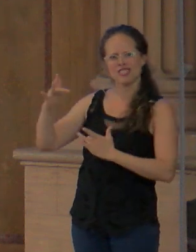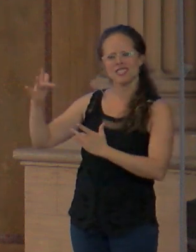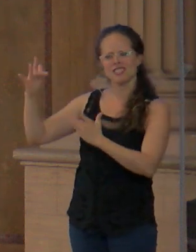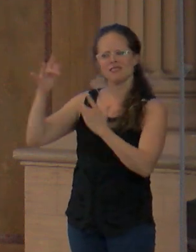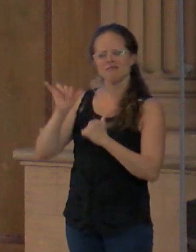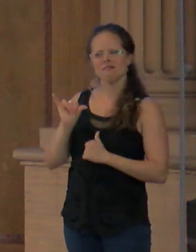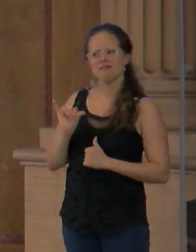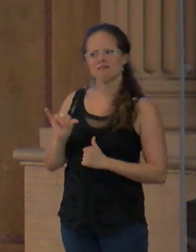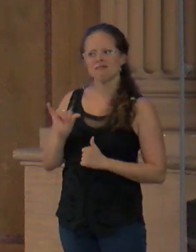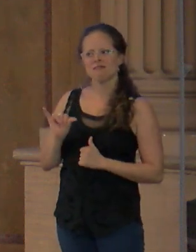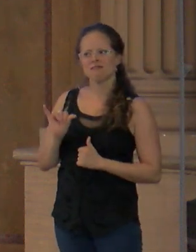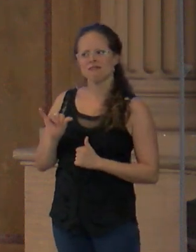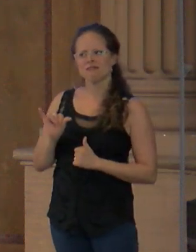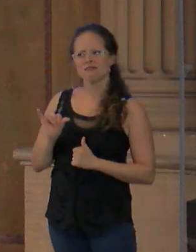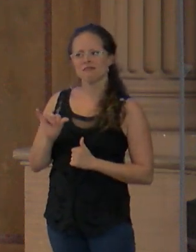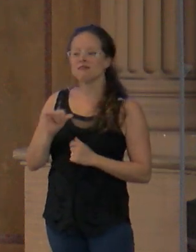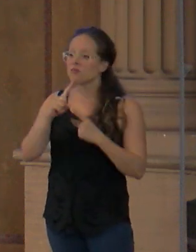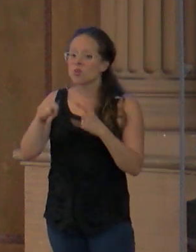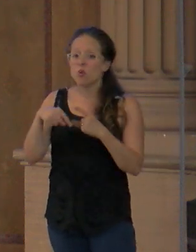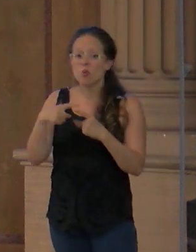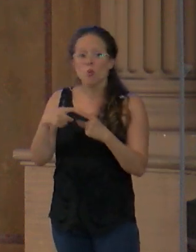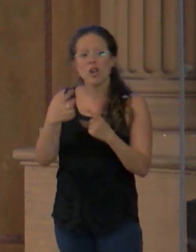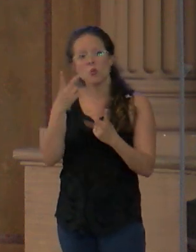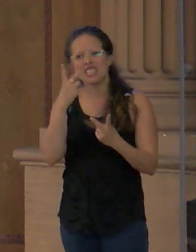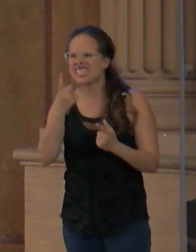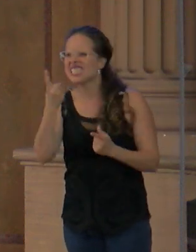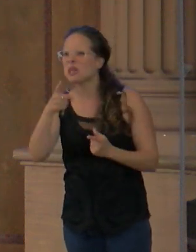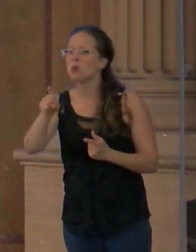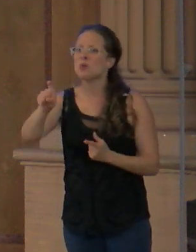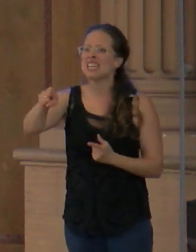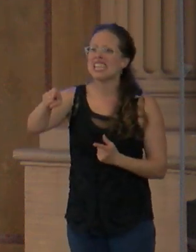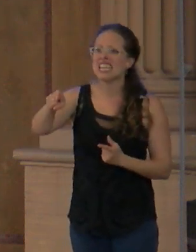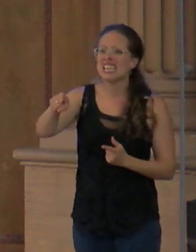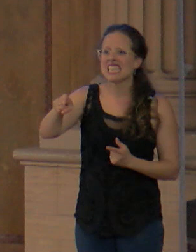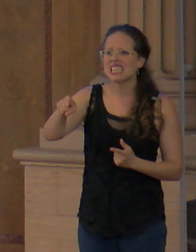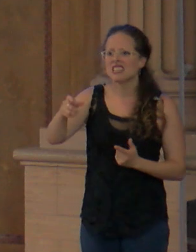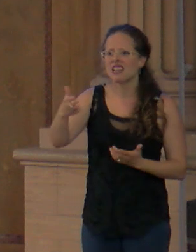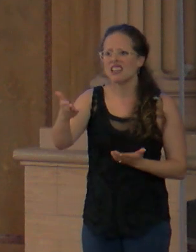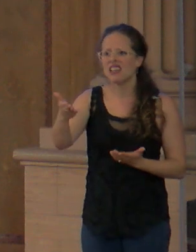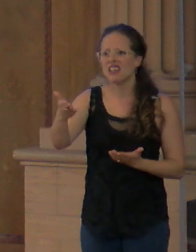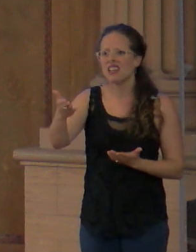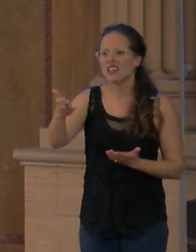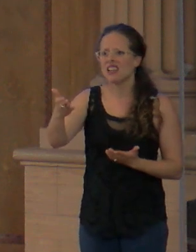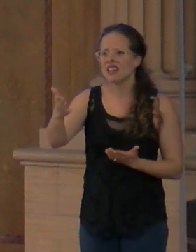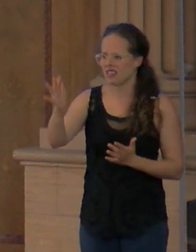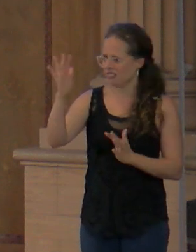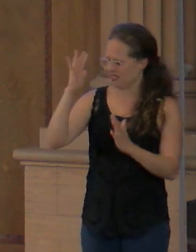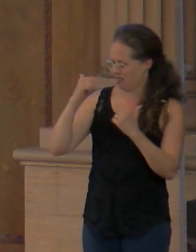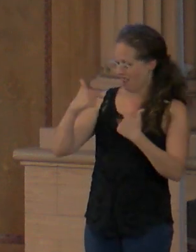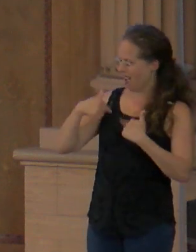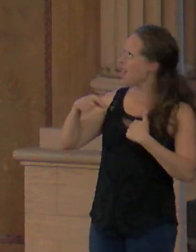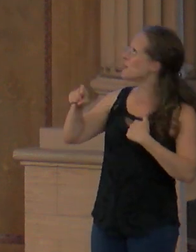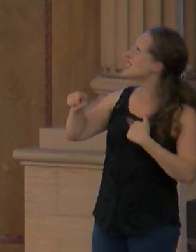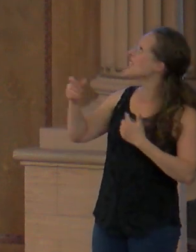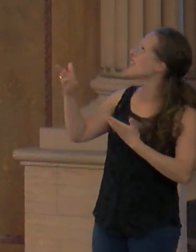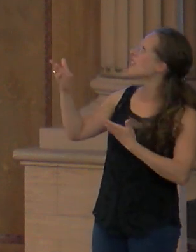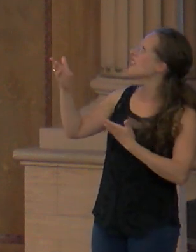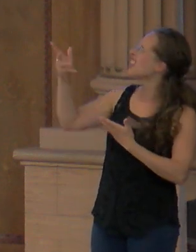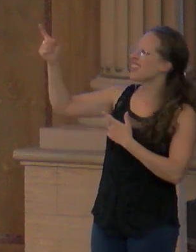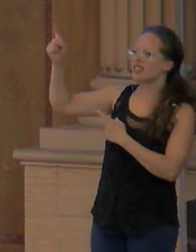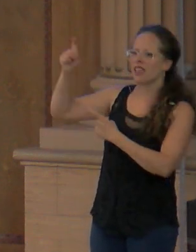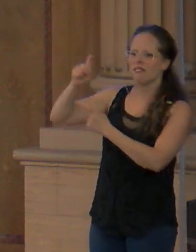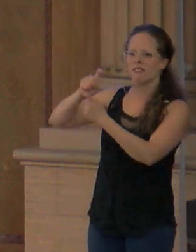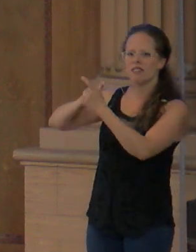It'll change how we look at people in need because we were in need and he didn't trample over us, he gave his life for us.